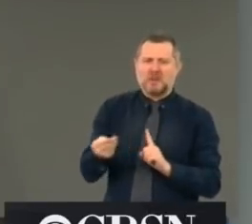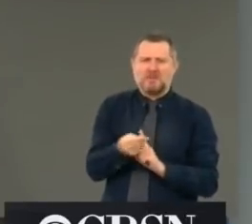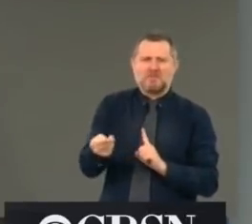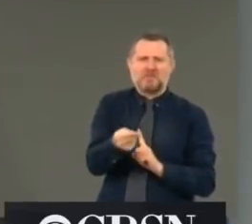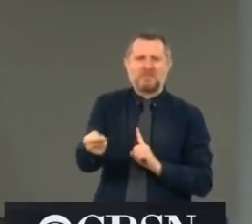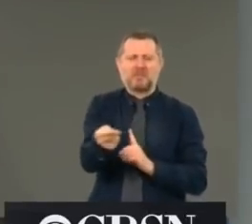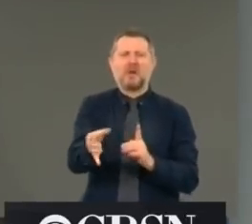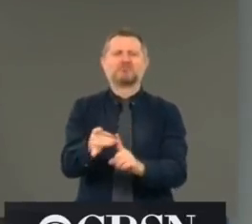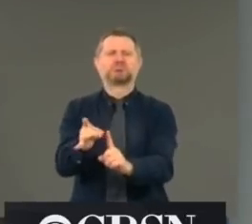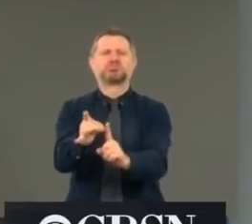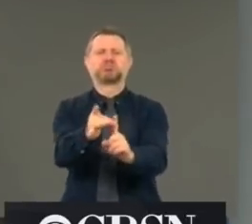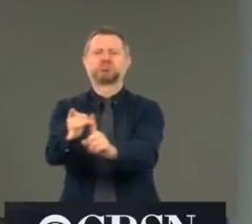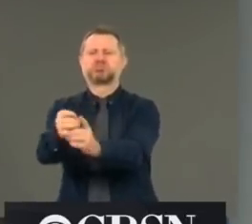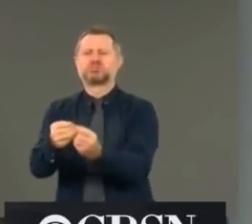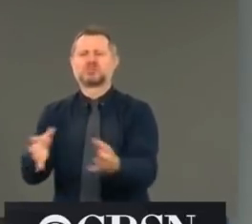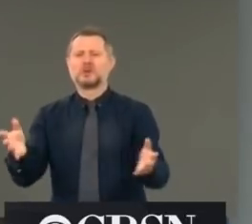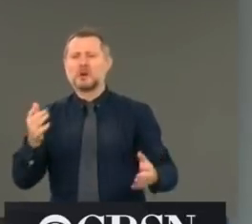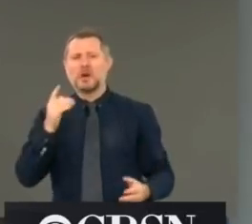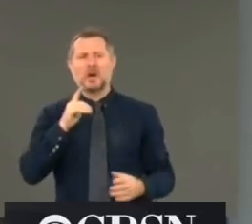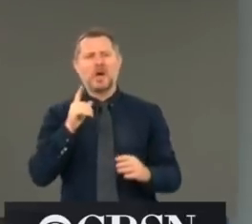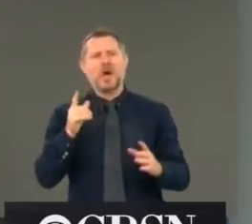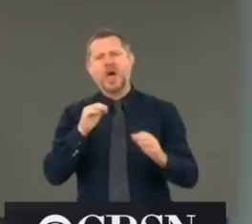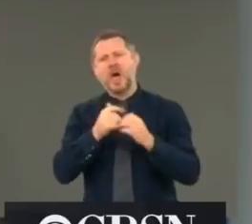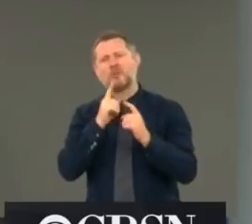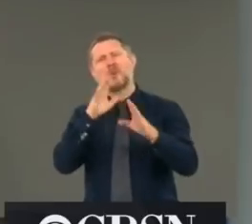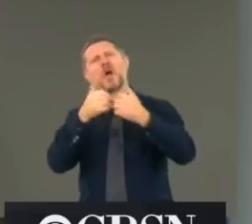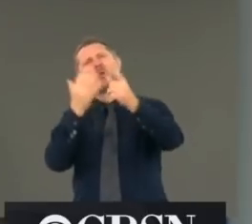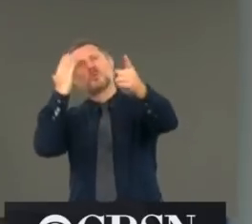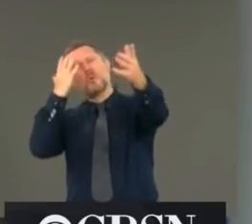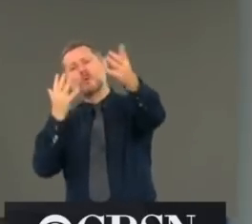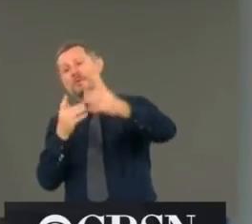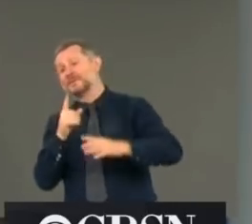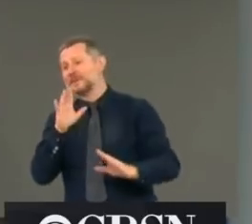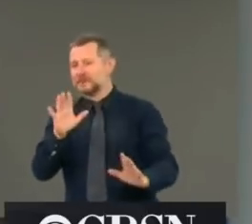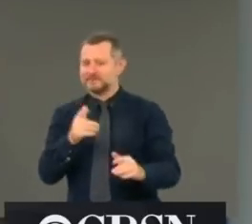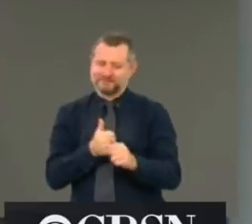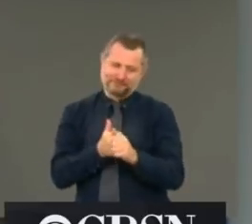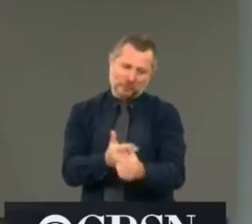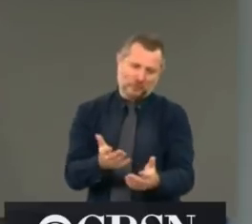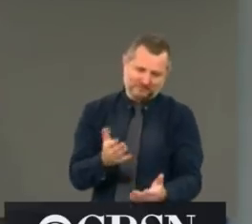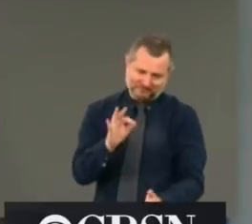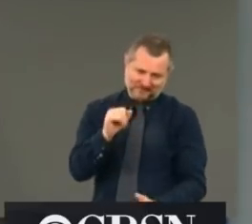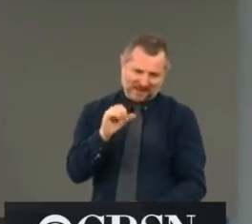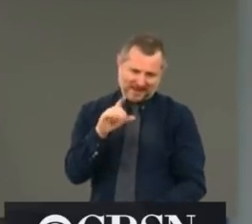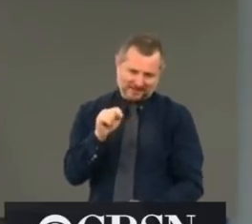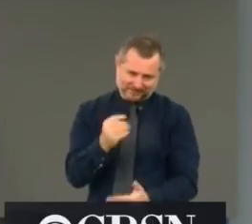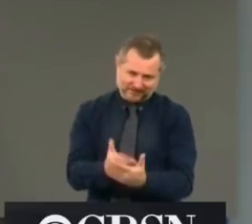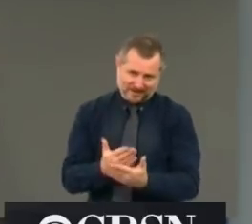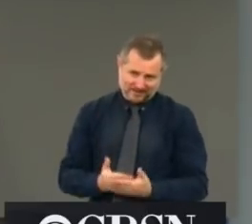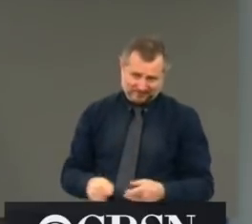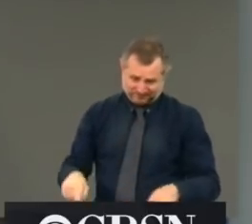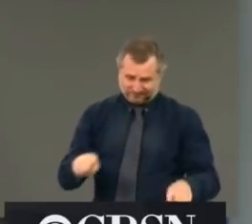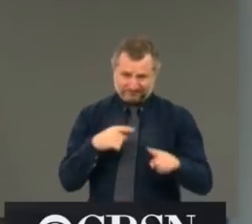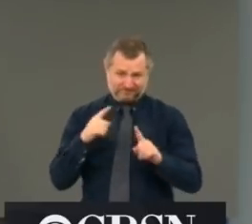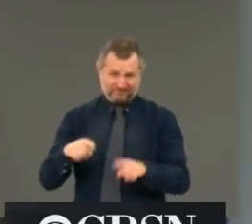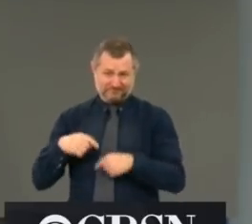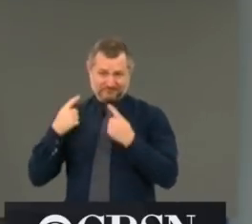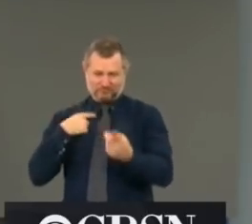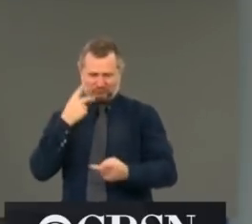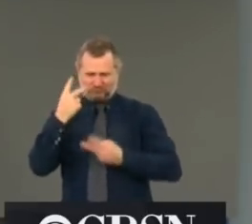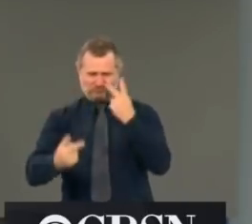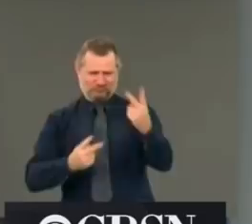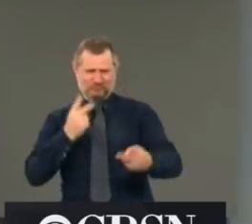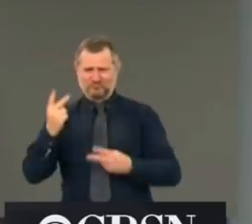do you know? So it goes back to history, goes back to facts. What we have seen over the course of time is that